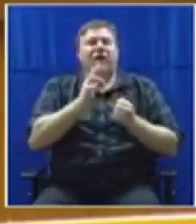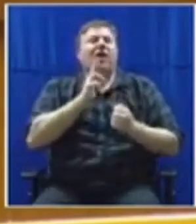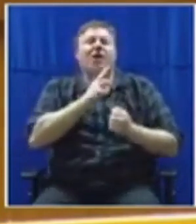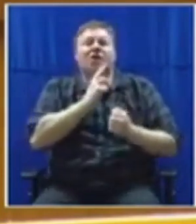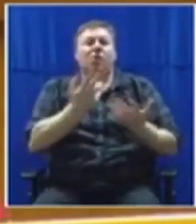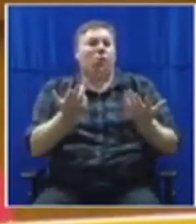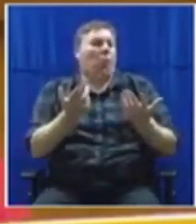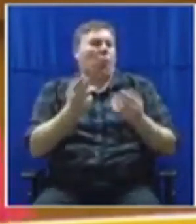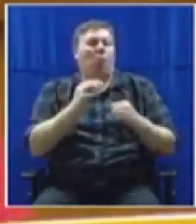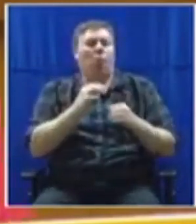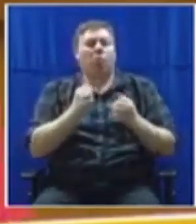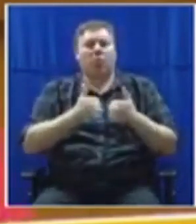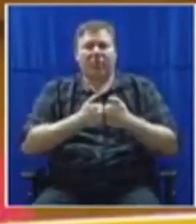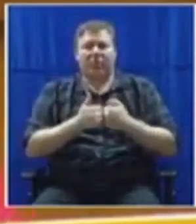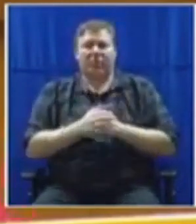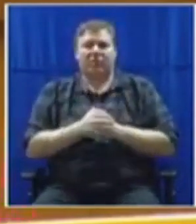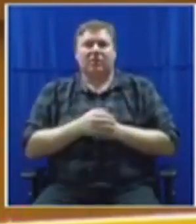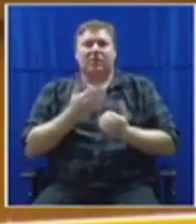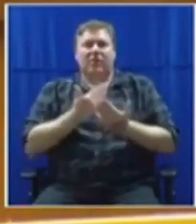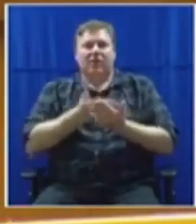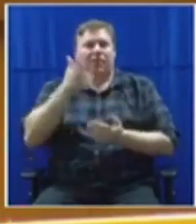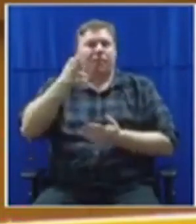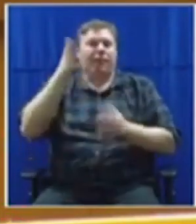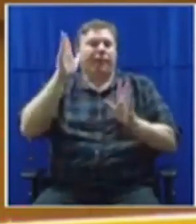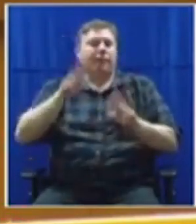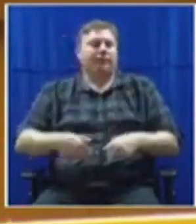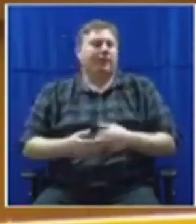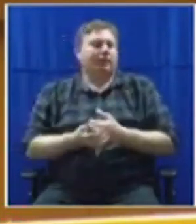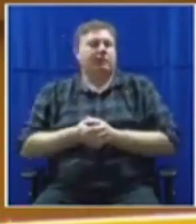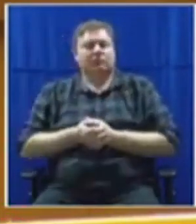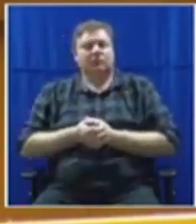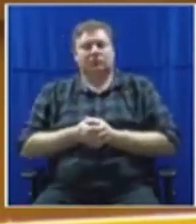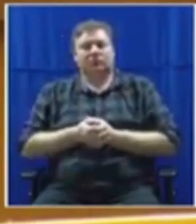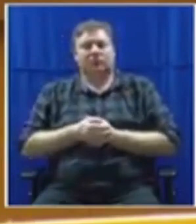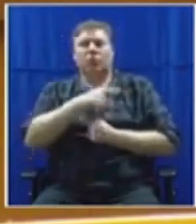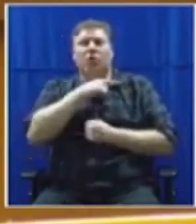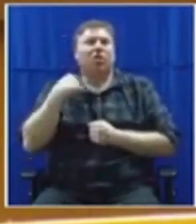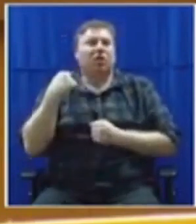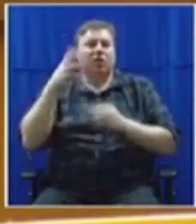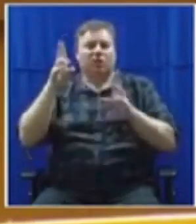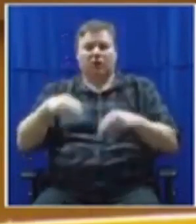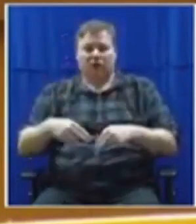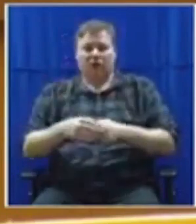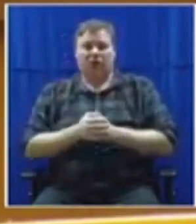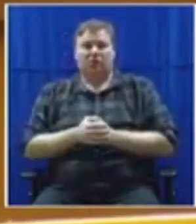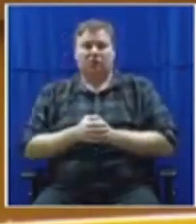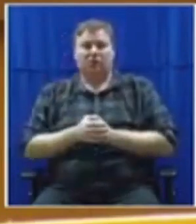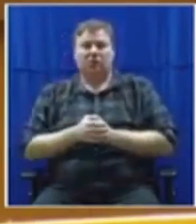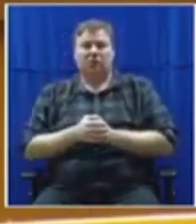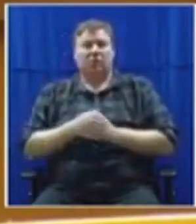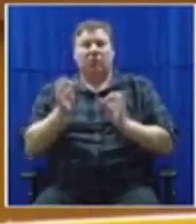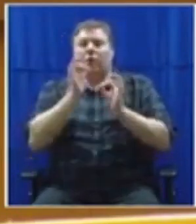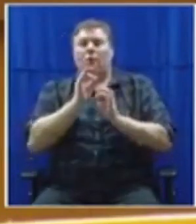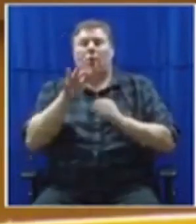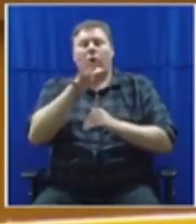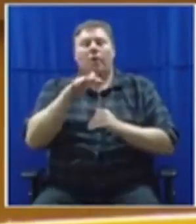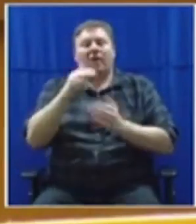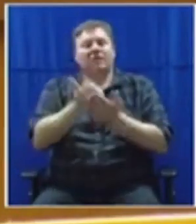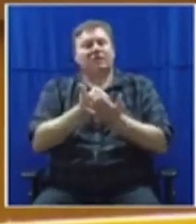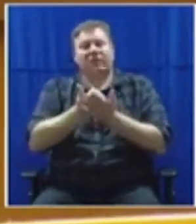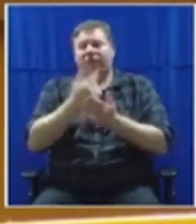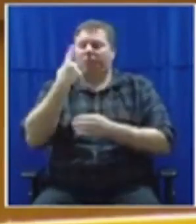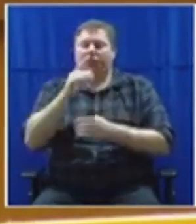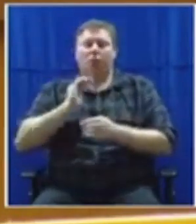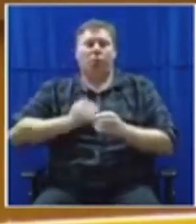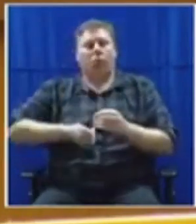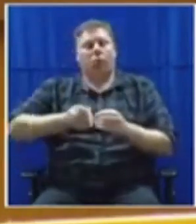lead to a bloody termination of their lives. There is nowhere to hide for women in this country. Regardless